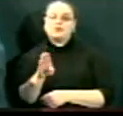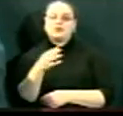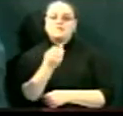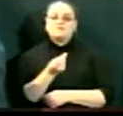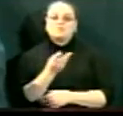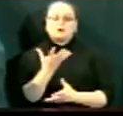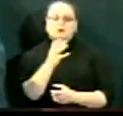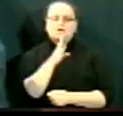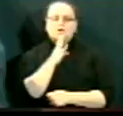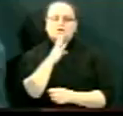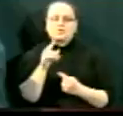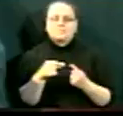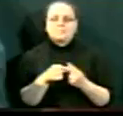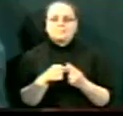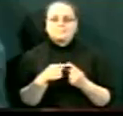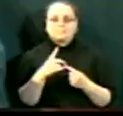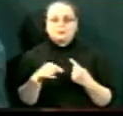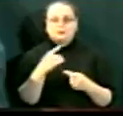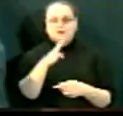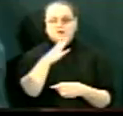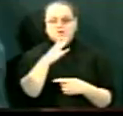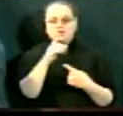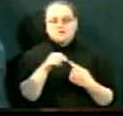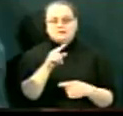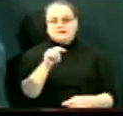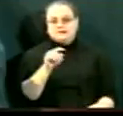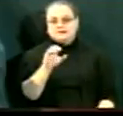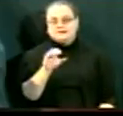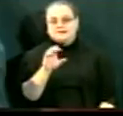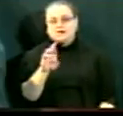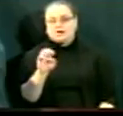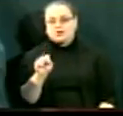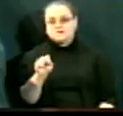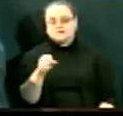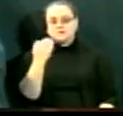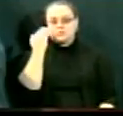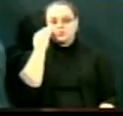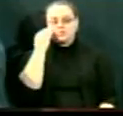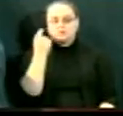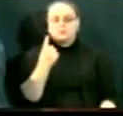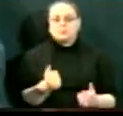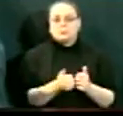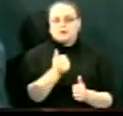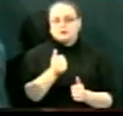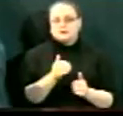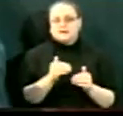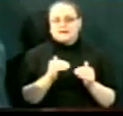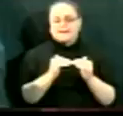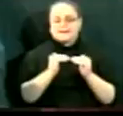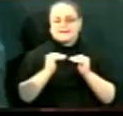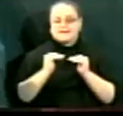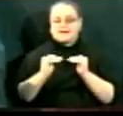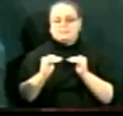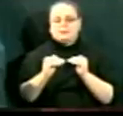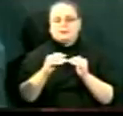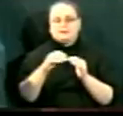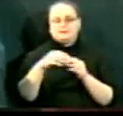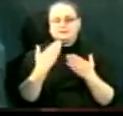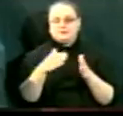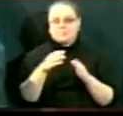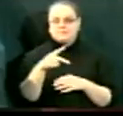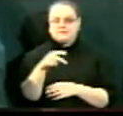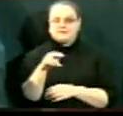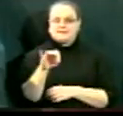talk about. When we talk about TCRS, we know that TCRS is one of the most stable public pension programs in the